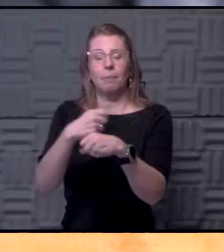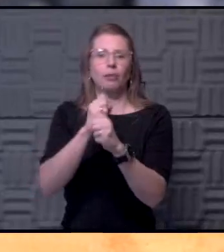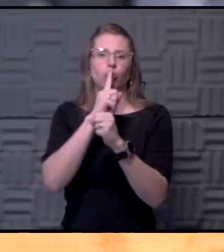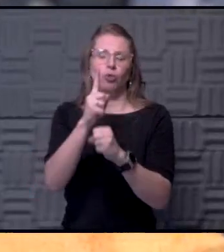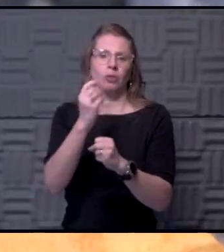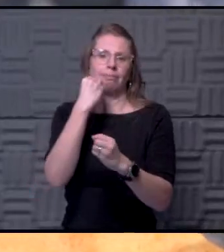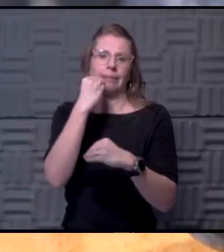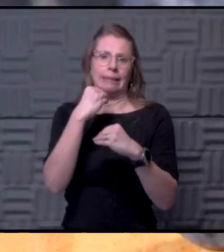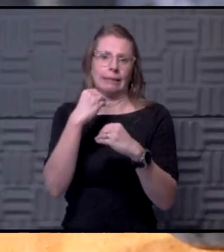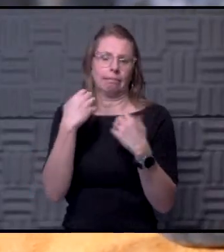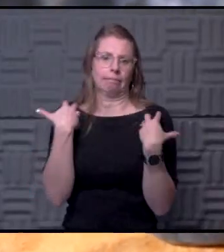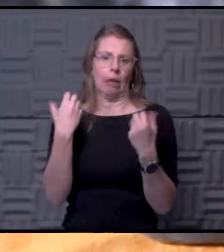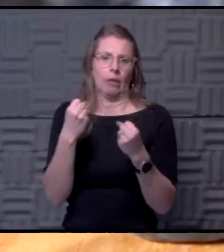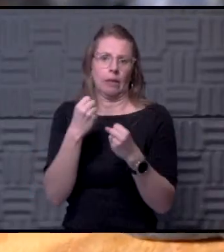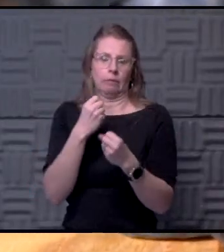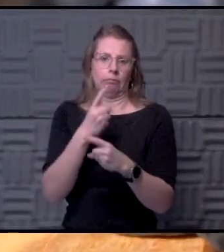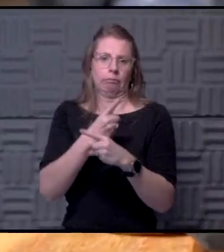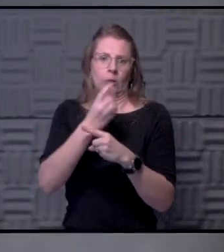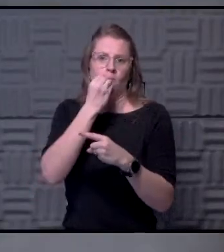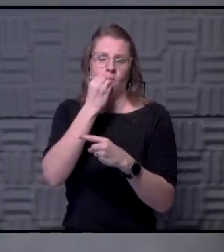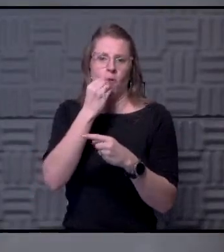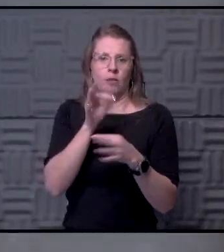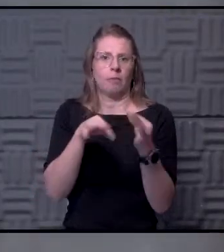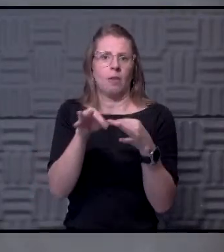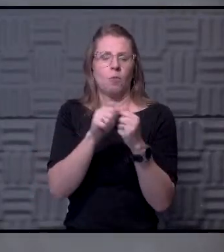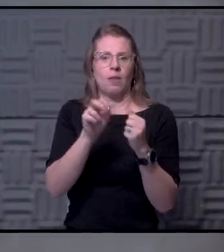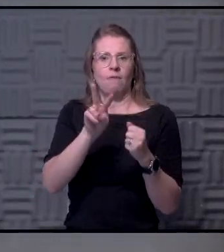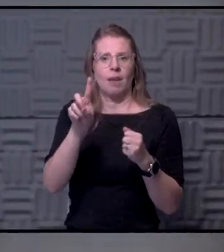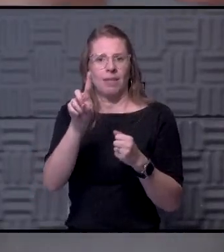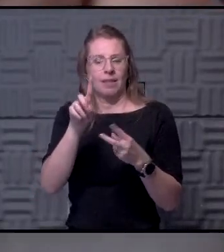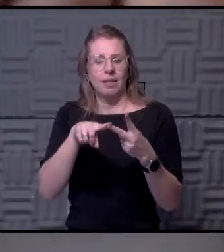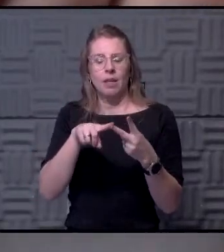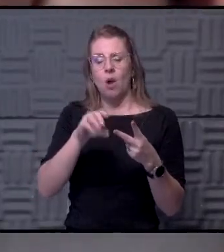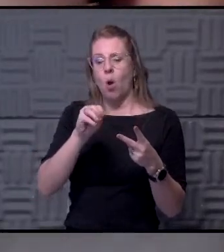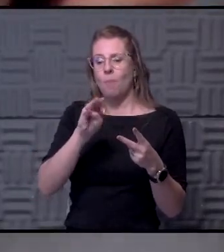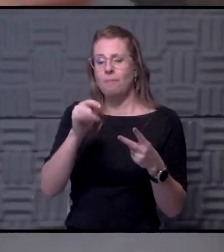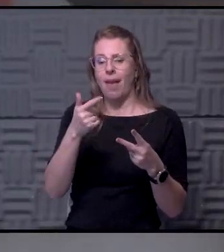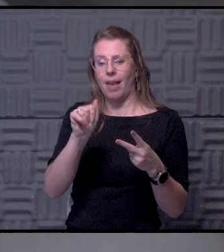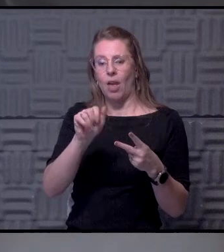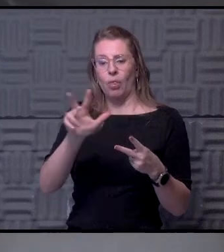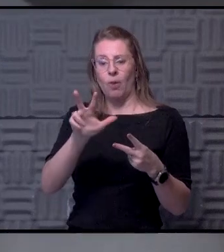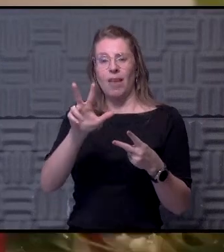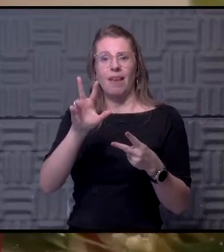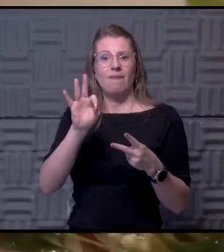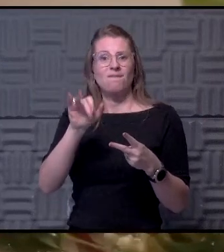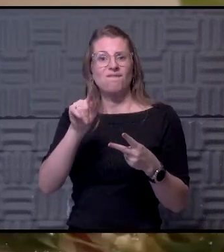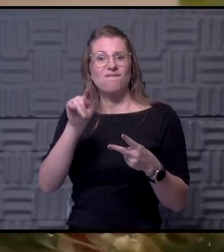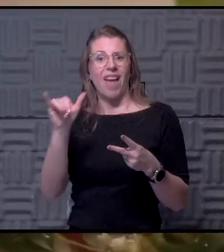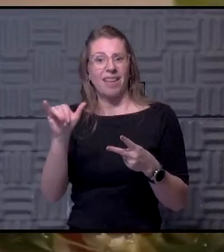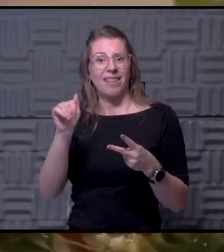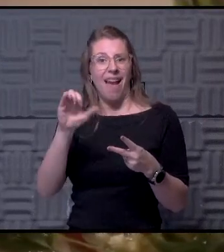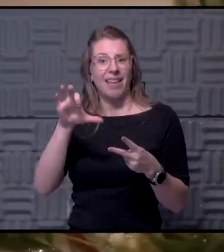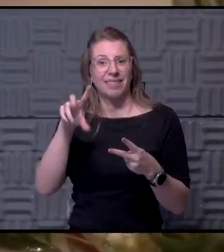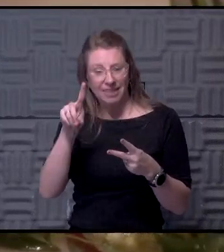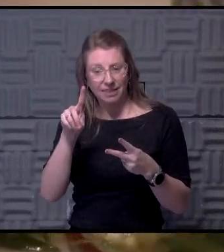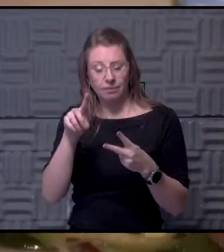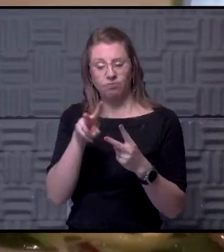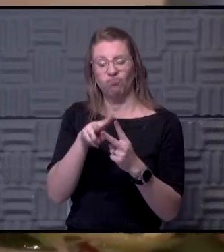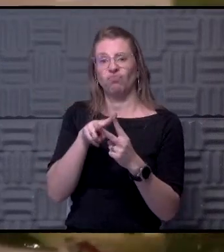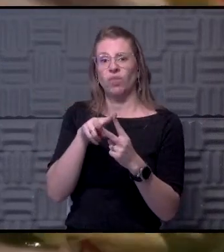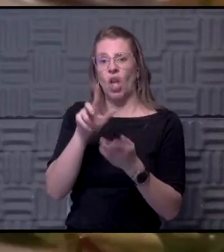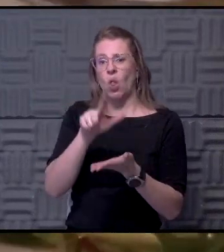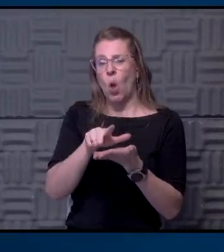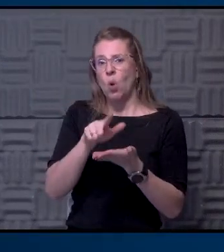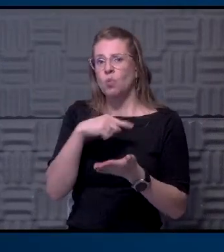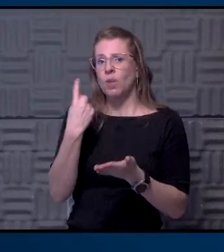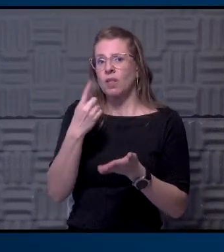healthy diet. Supplementing with vitamin D, with omega-3 fatty acids can be good ways, low-risk ways of improving mood